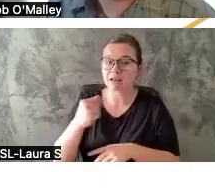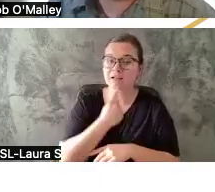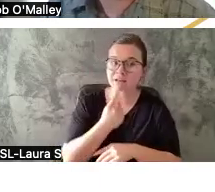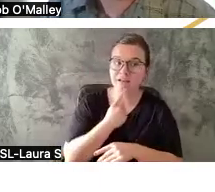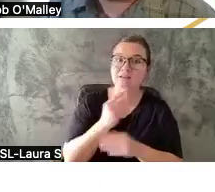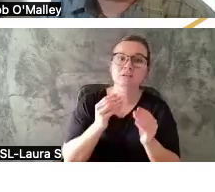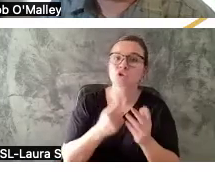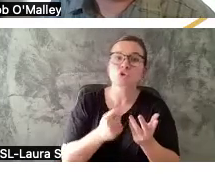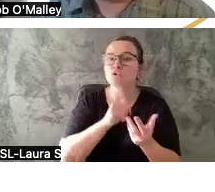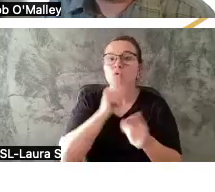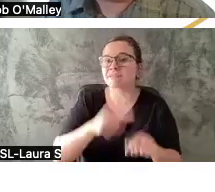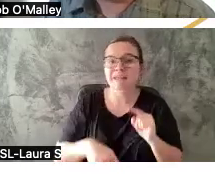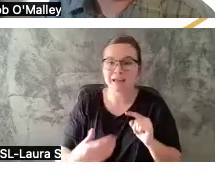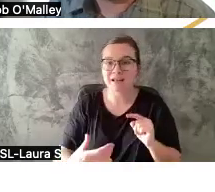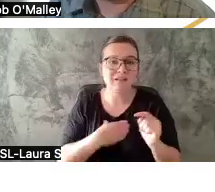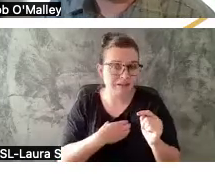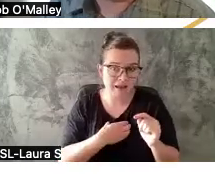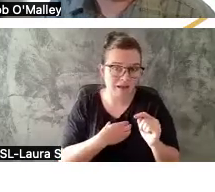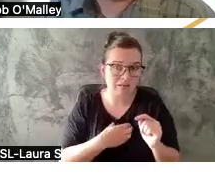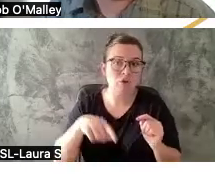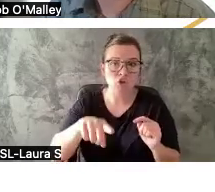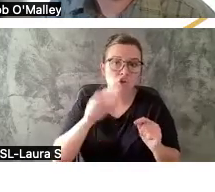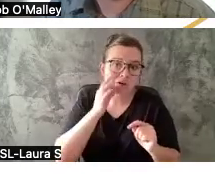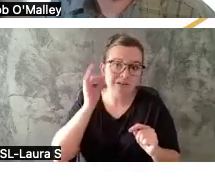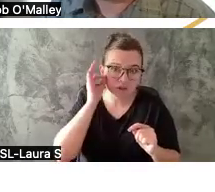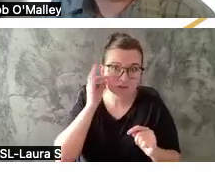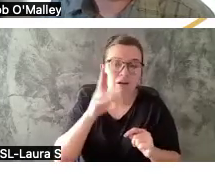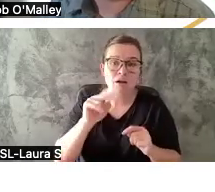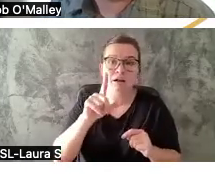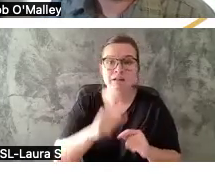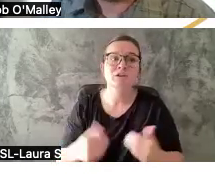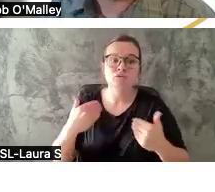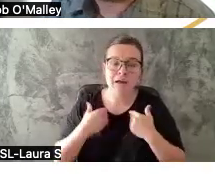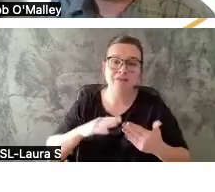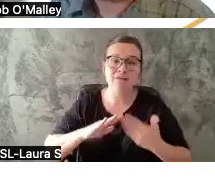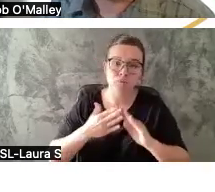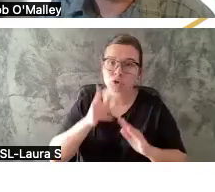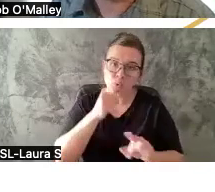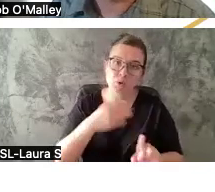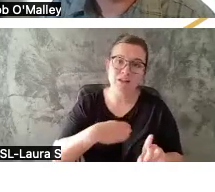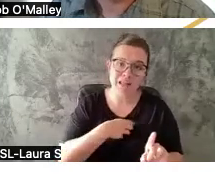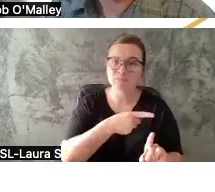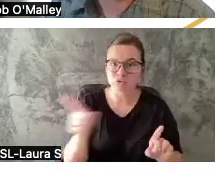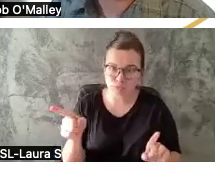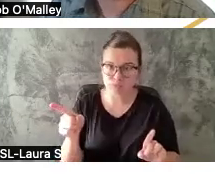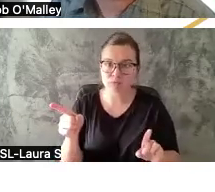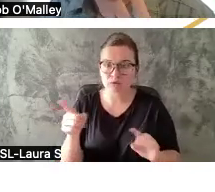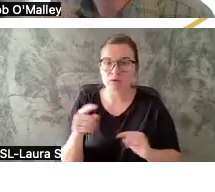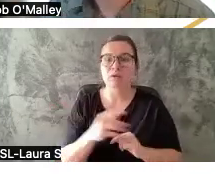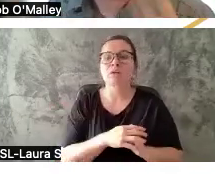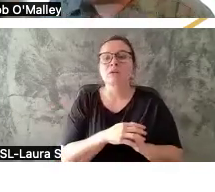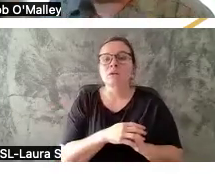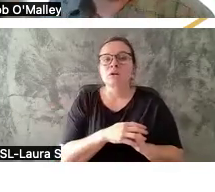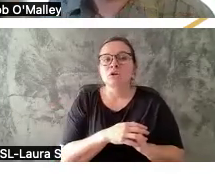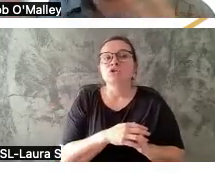more, you don't get to claim that you are indigenous unless there is an indigenous community that claims you. Um, and so that